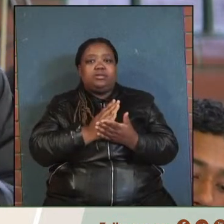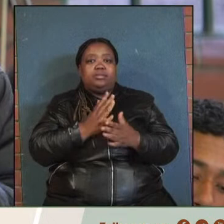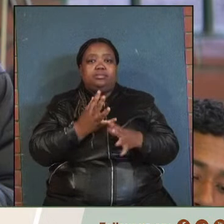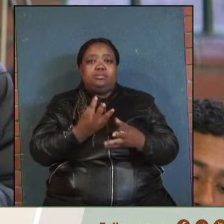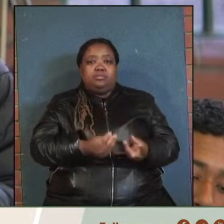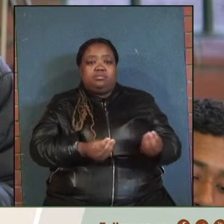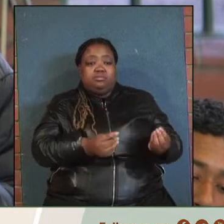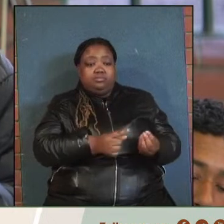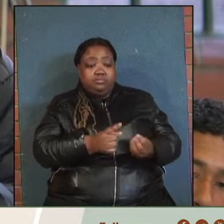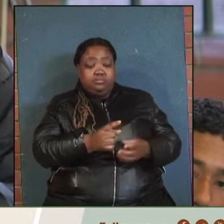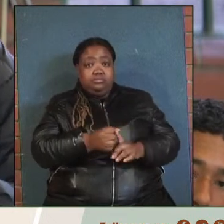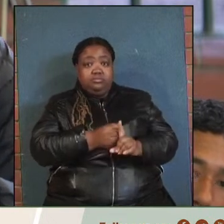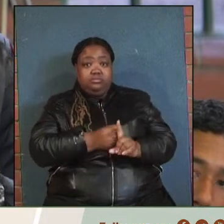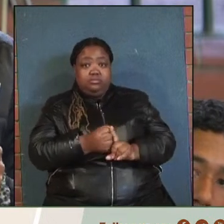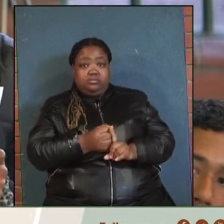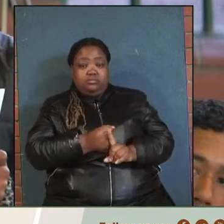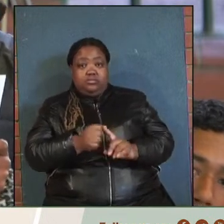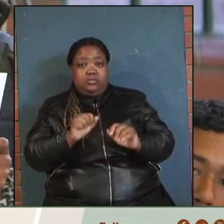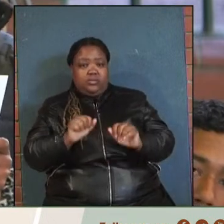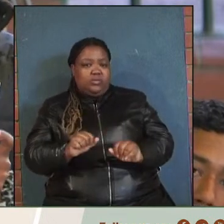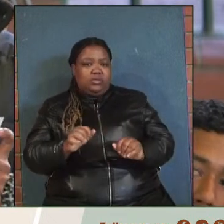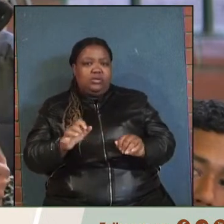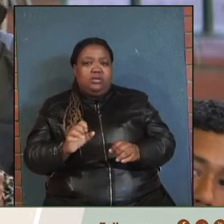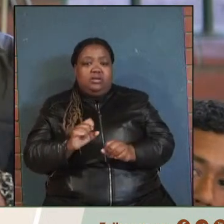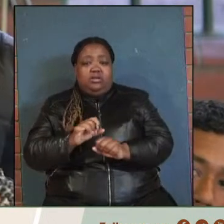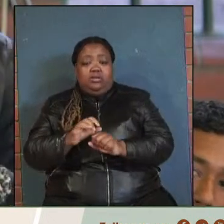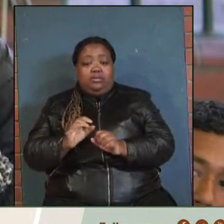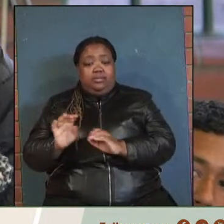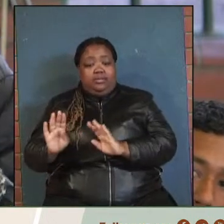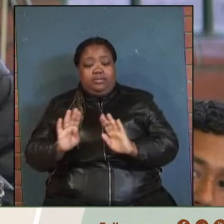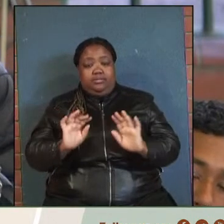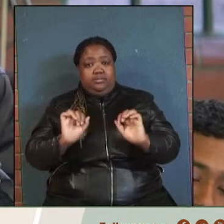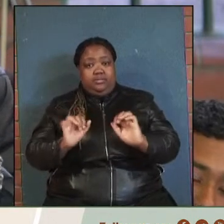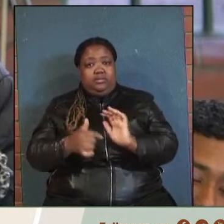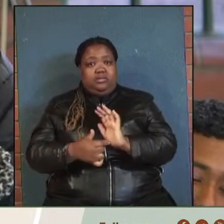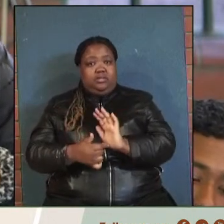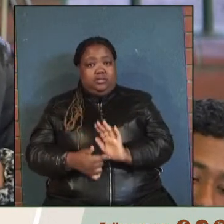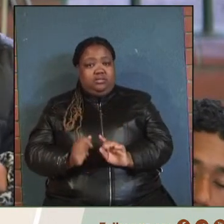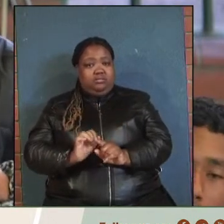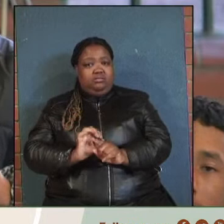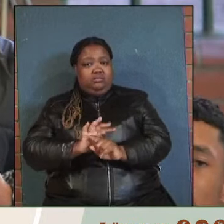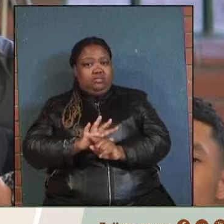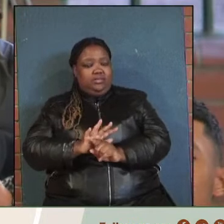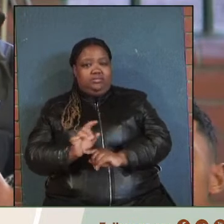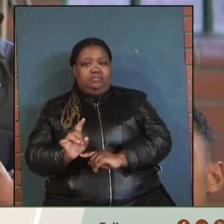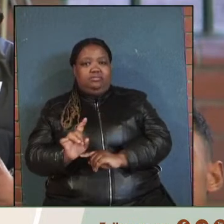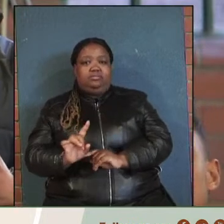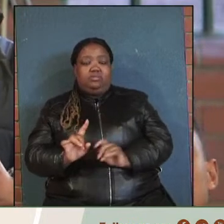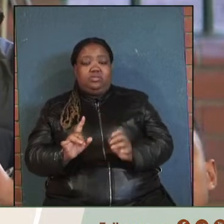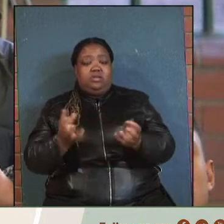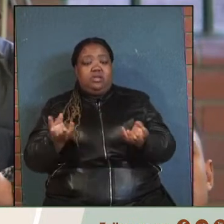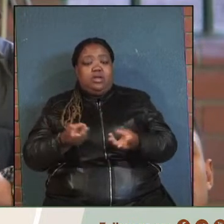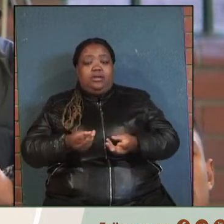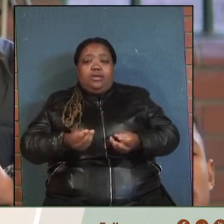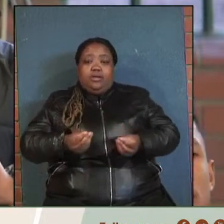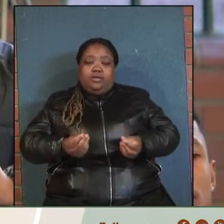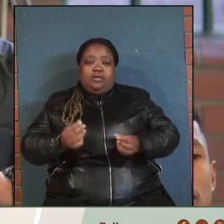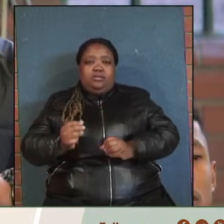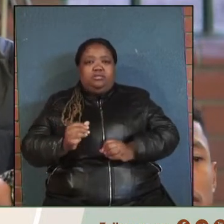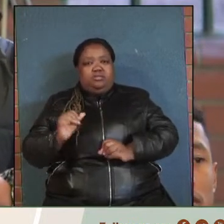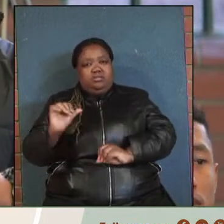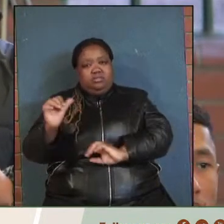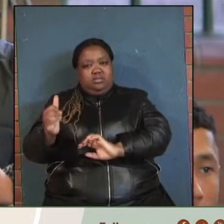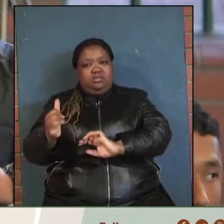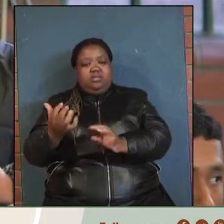the impacts will not be evident in their behavior. These are the solutions of child abuse.